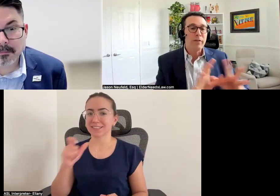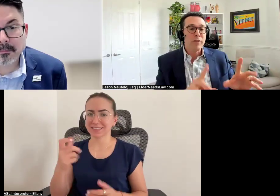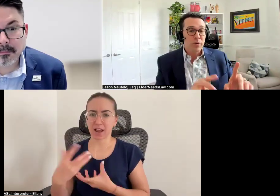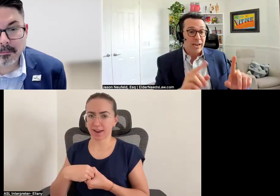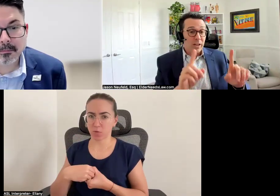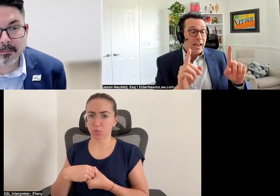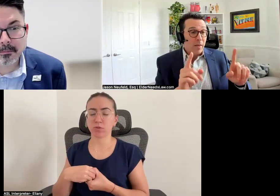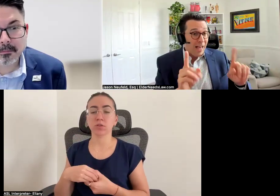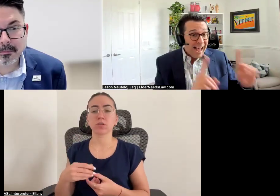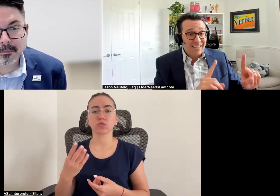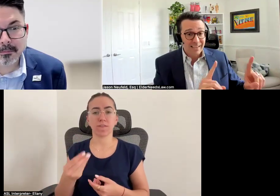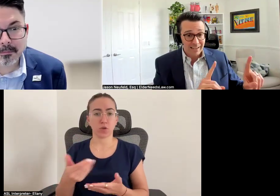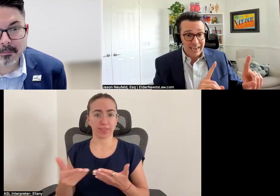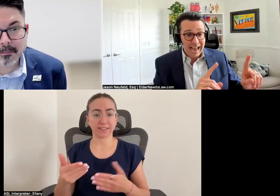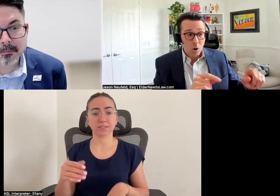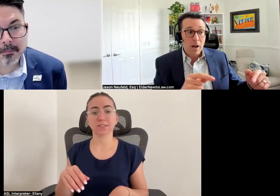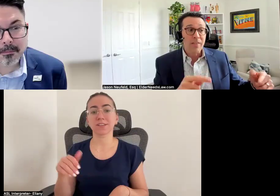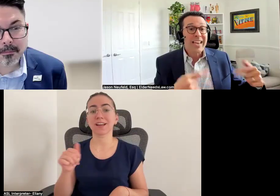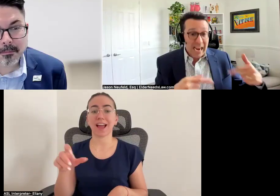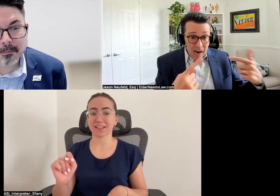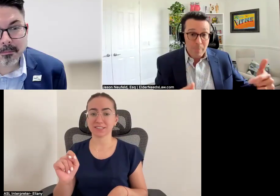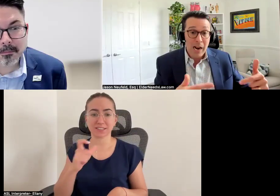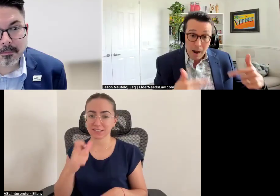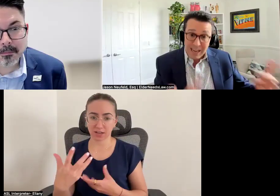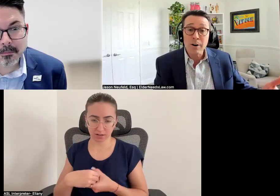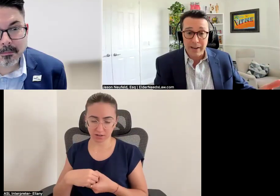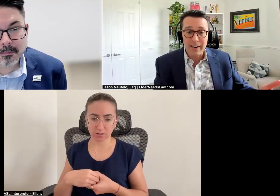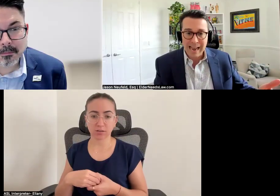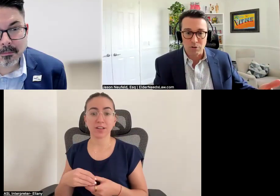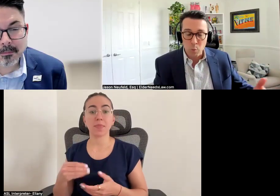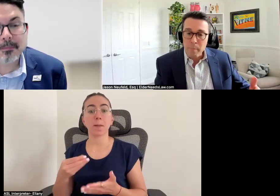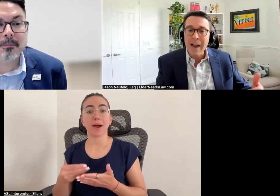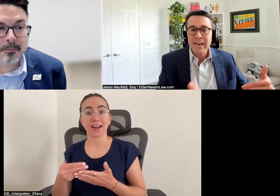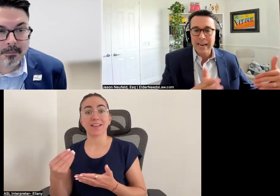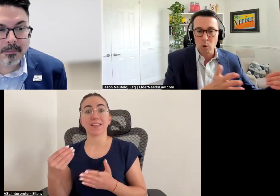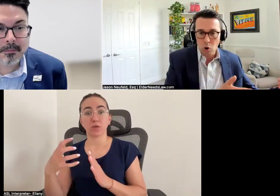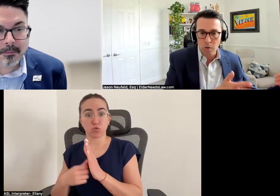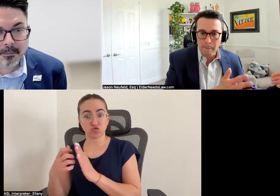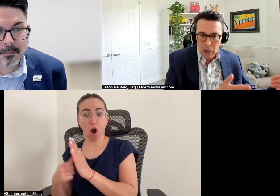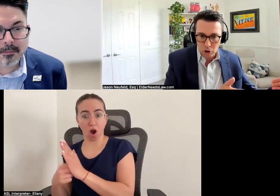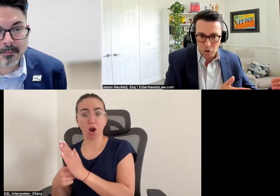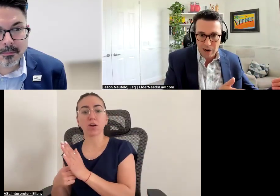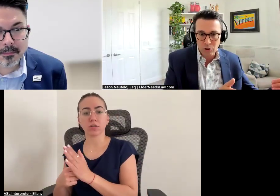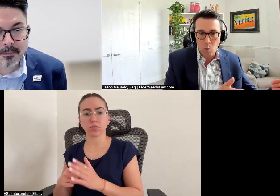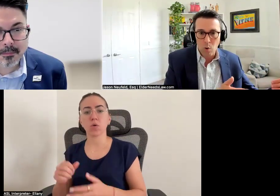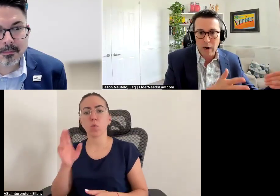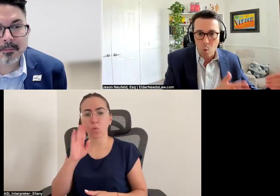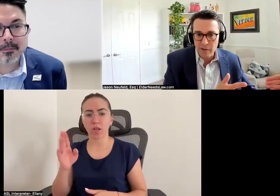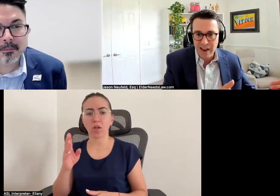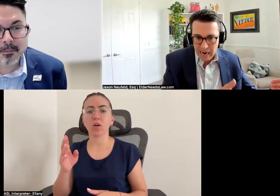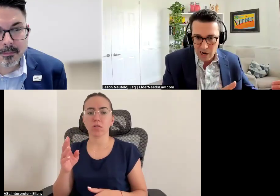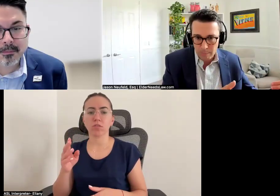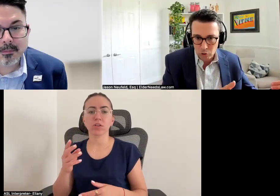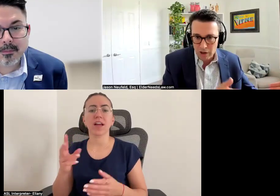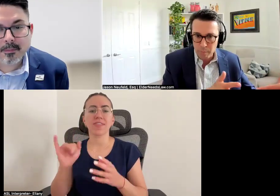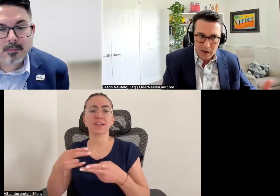so now we have a few things. The asset doesn't count. The income that comes out of it counts. And we might need what's called a Miller trust or a